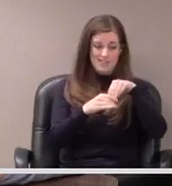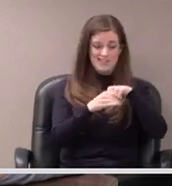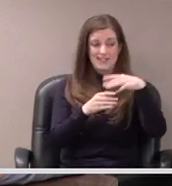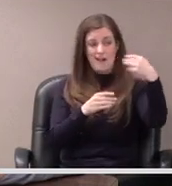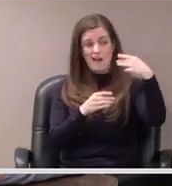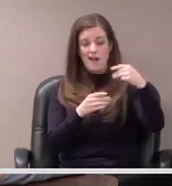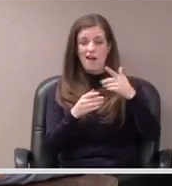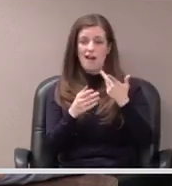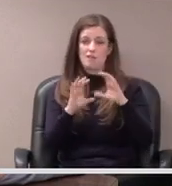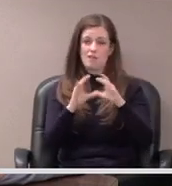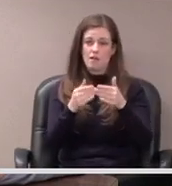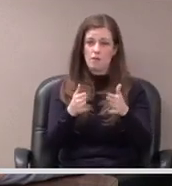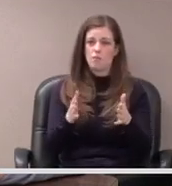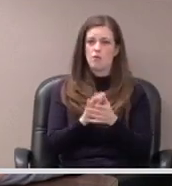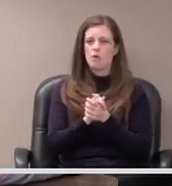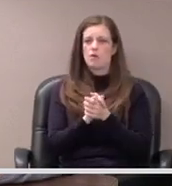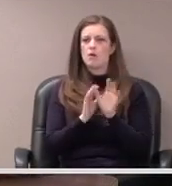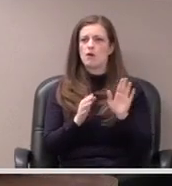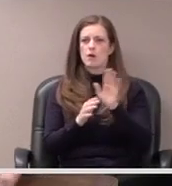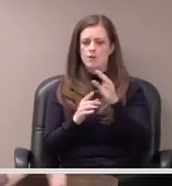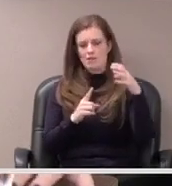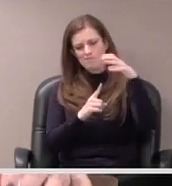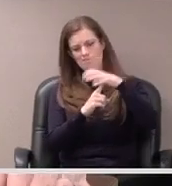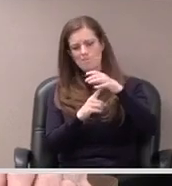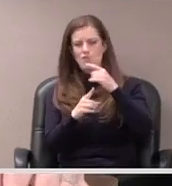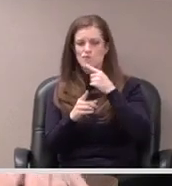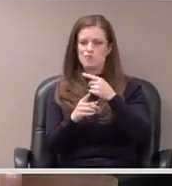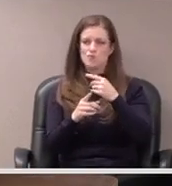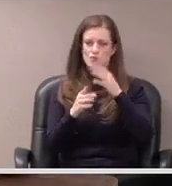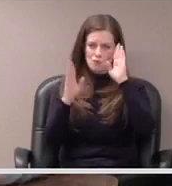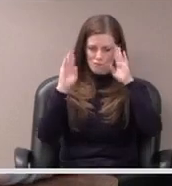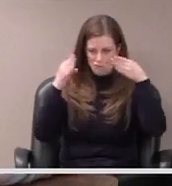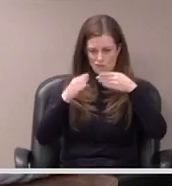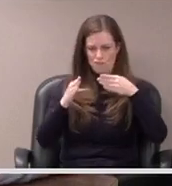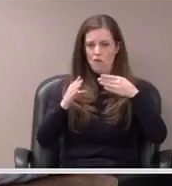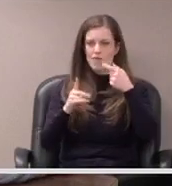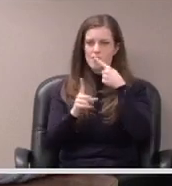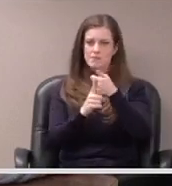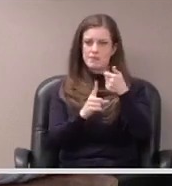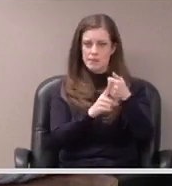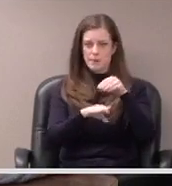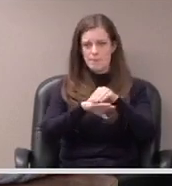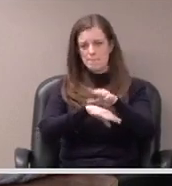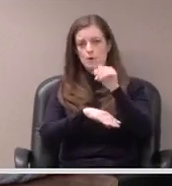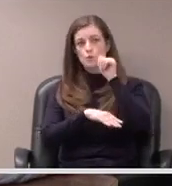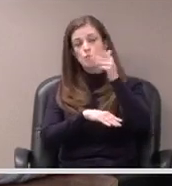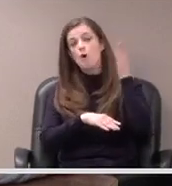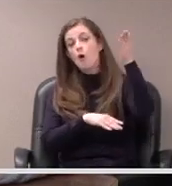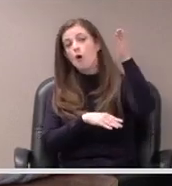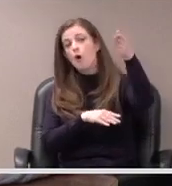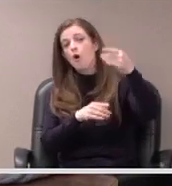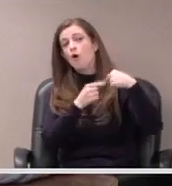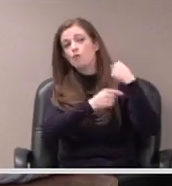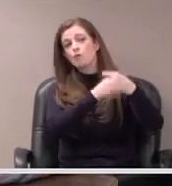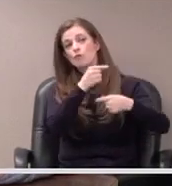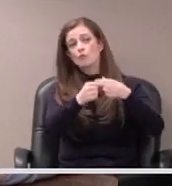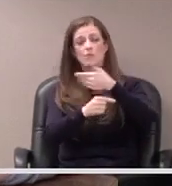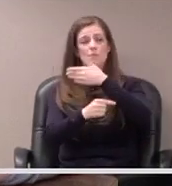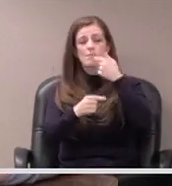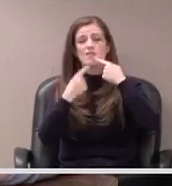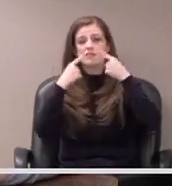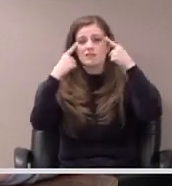students. They are champions who devote themselves to making a better tomorrow by ensuring a successful education for